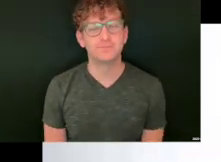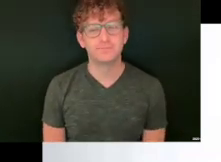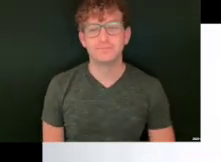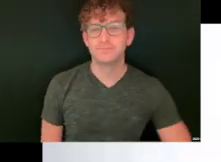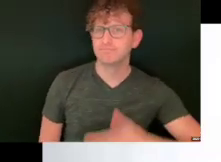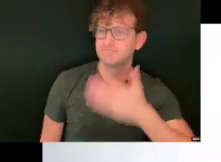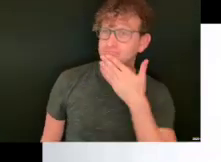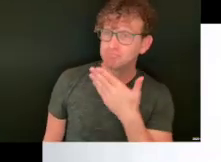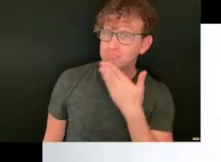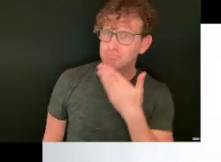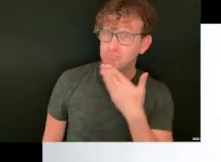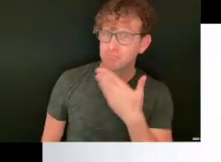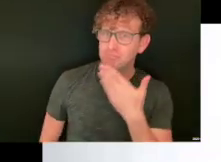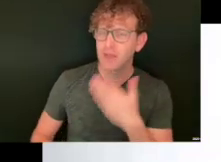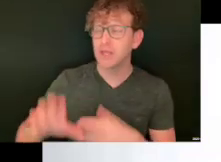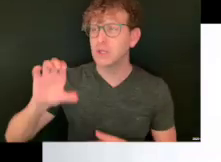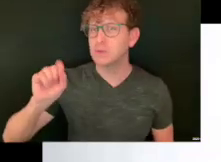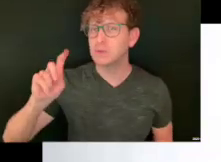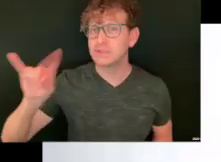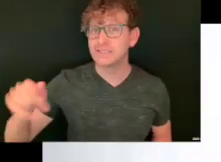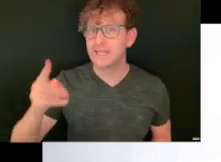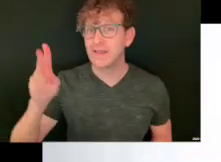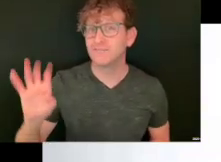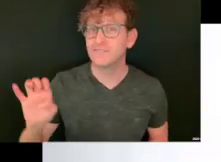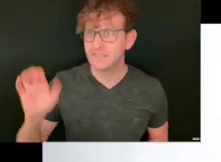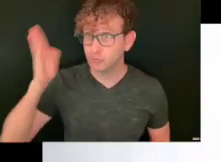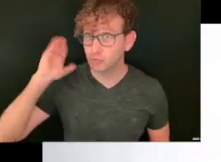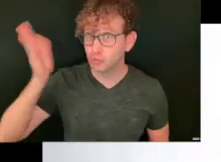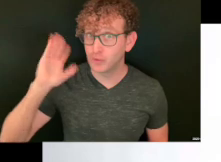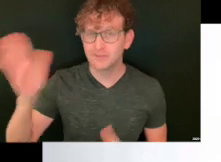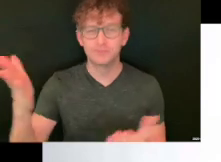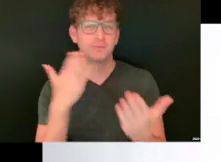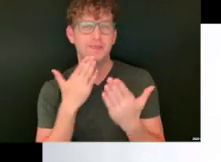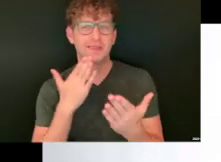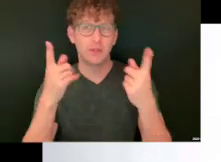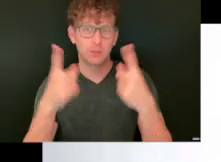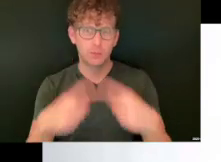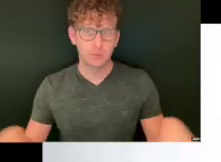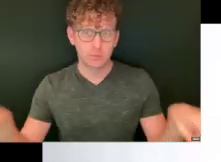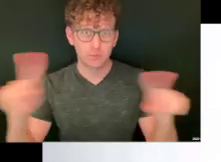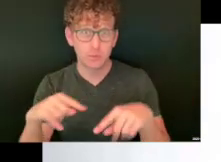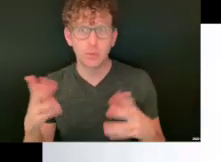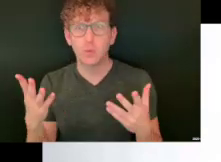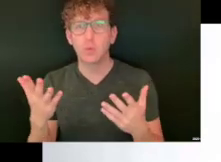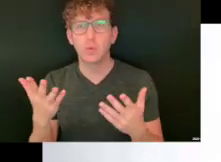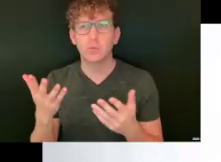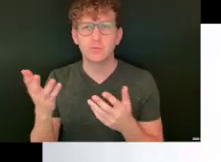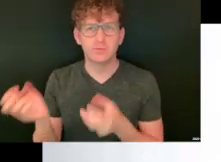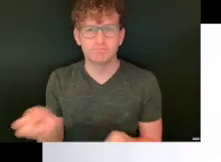and collaborated with our poll questions. We appreciate your time and your ideas to move forward.